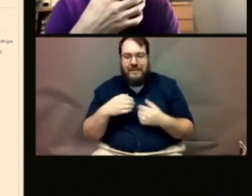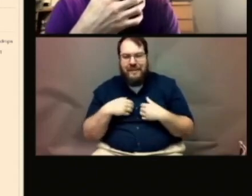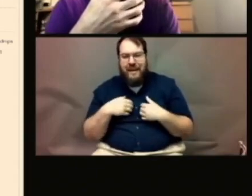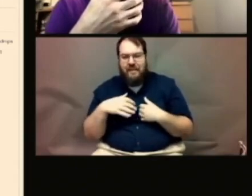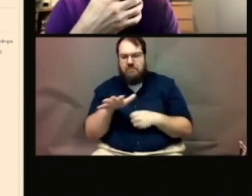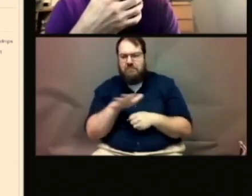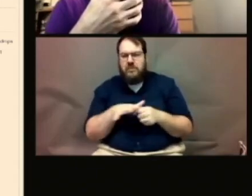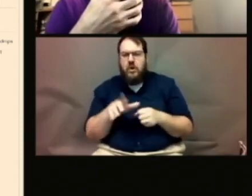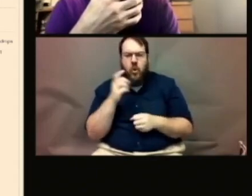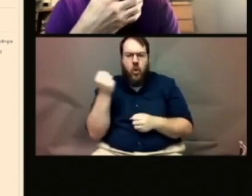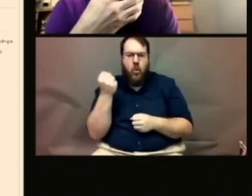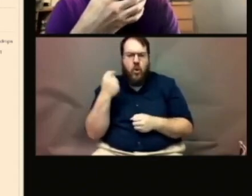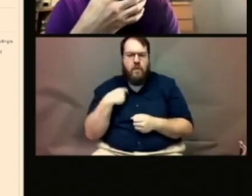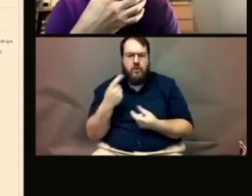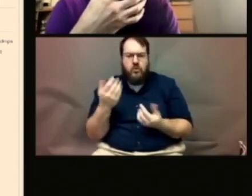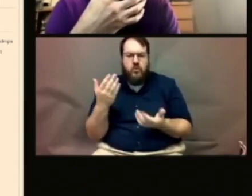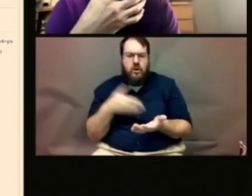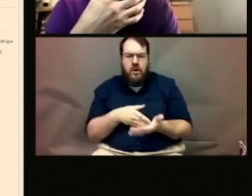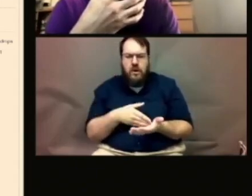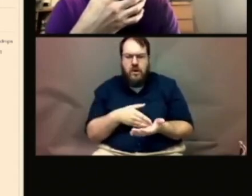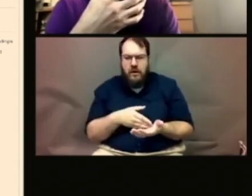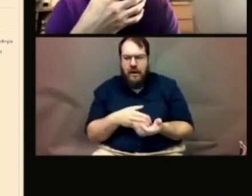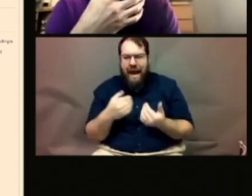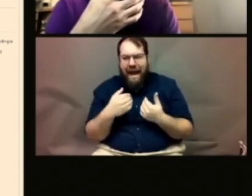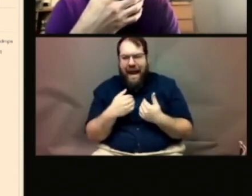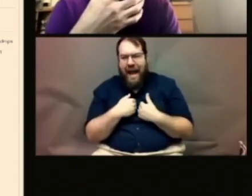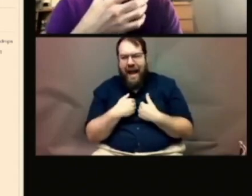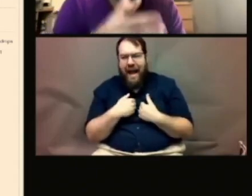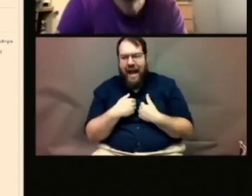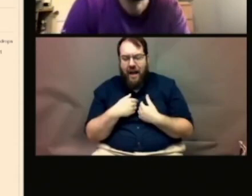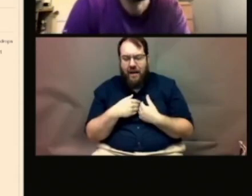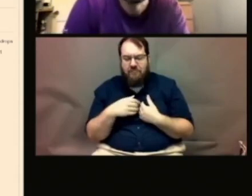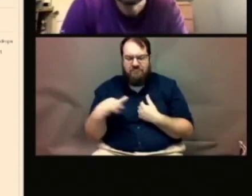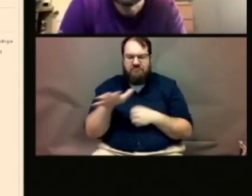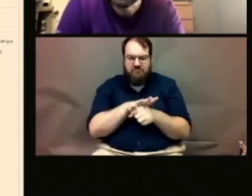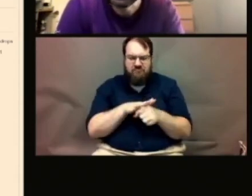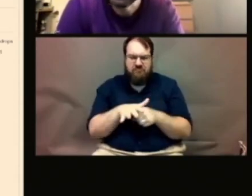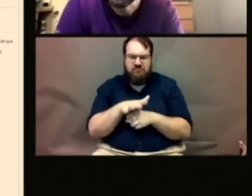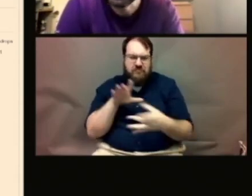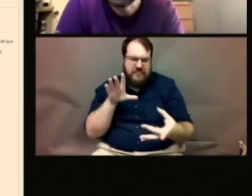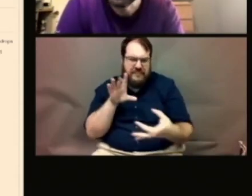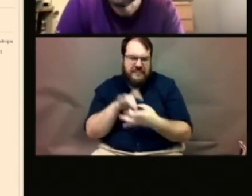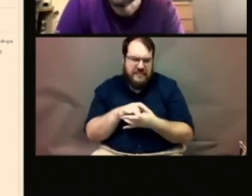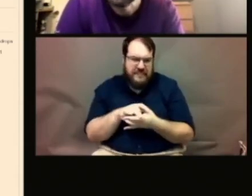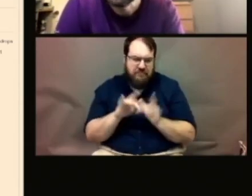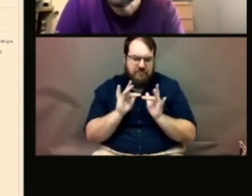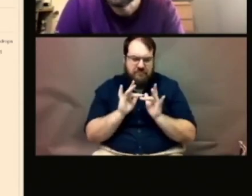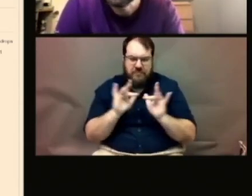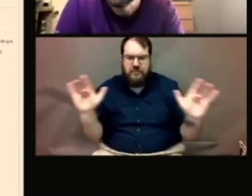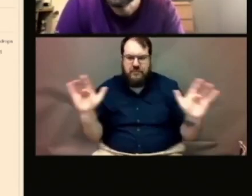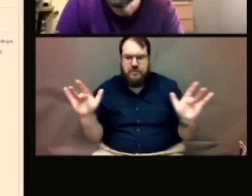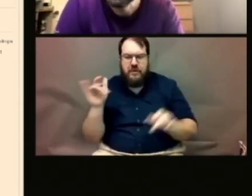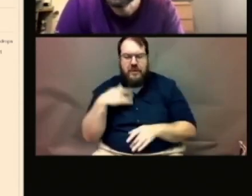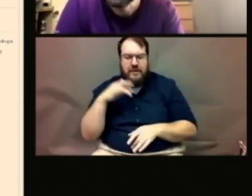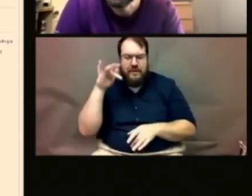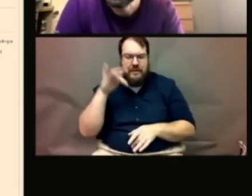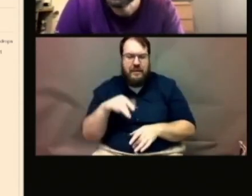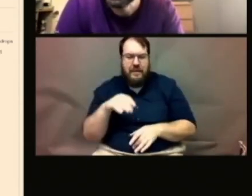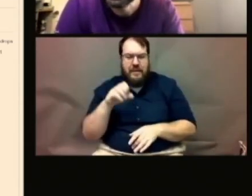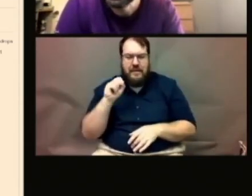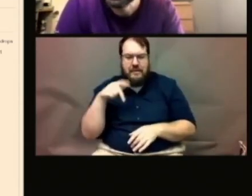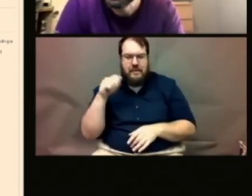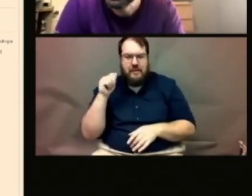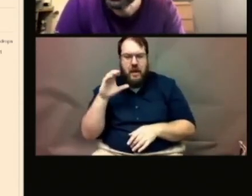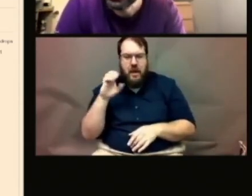Oh, wait, let me do that again. I do have space connected to clear. So I can hit space. And then I've made